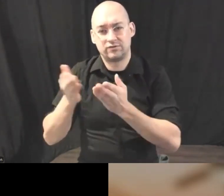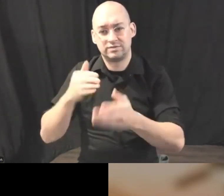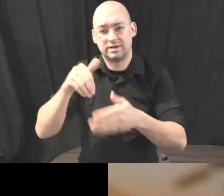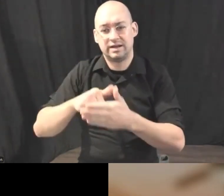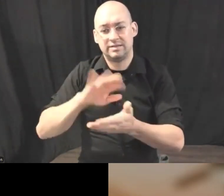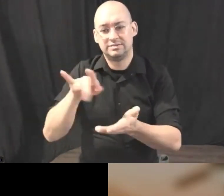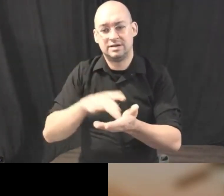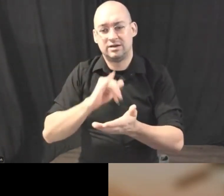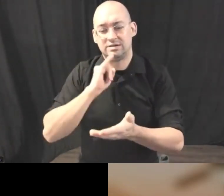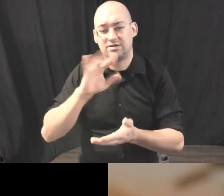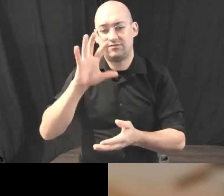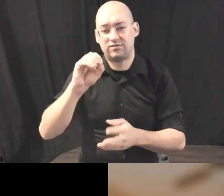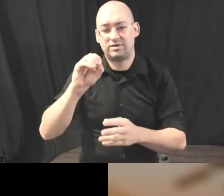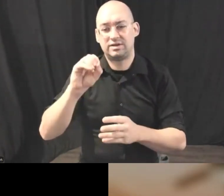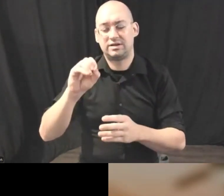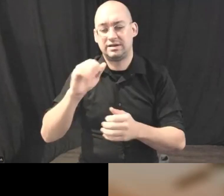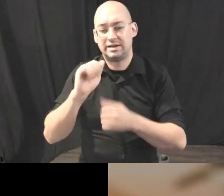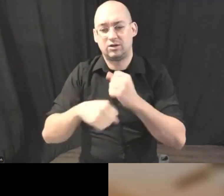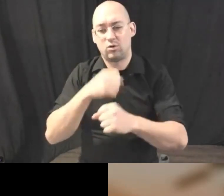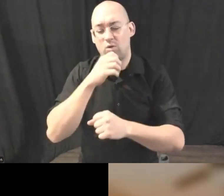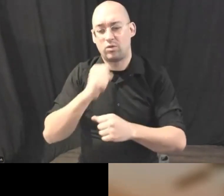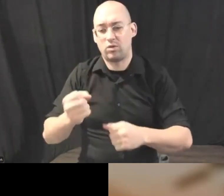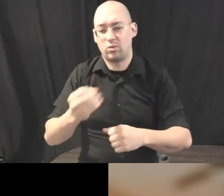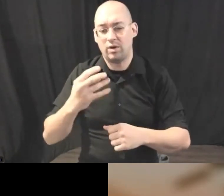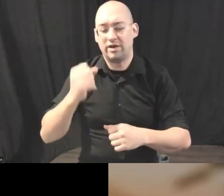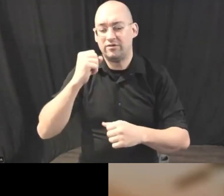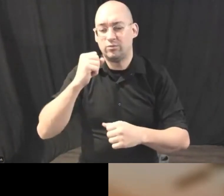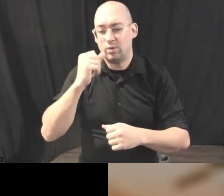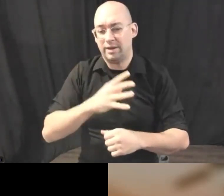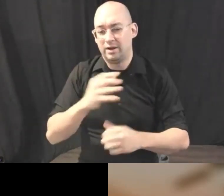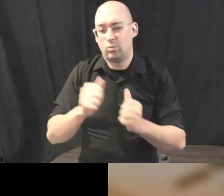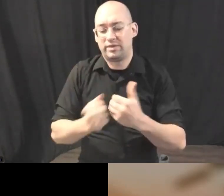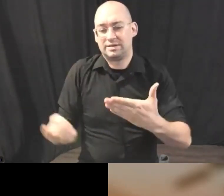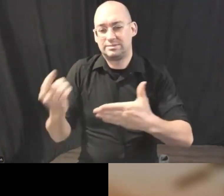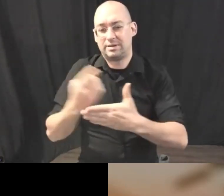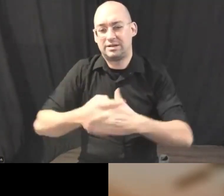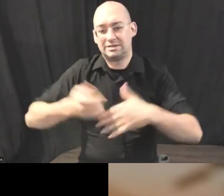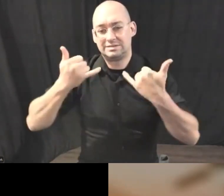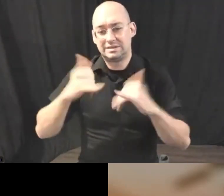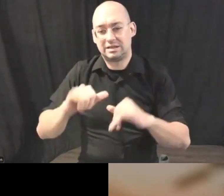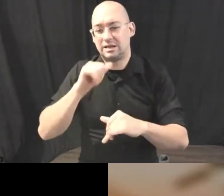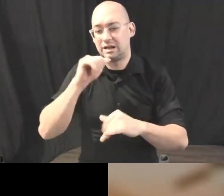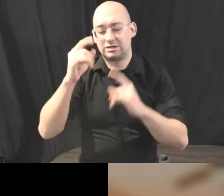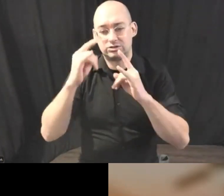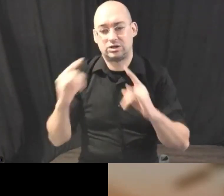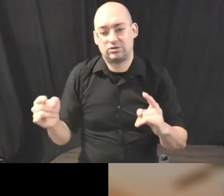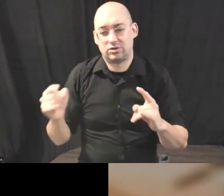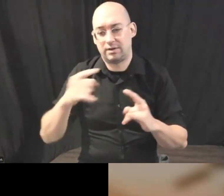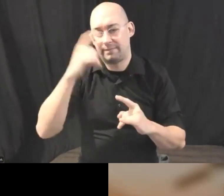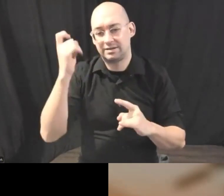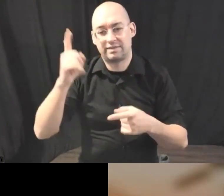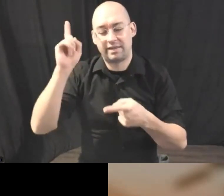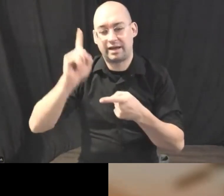a 50-plus-year-old white female with a disability who is still unsheltered because they could